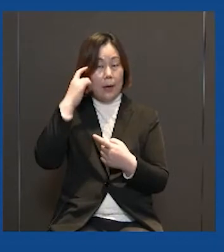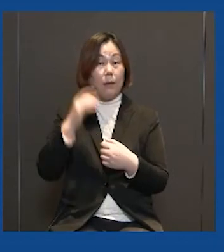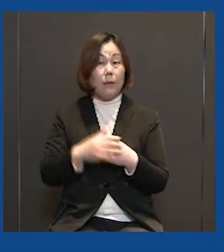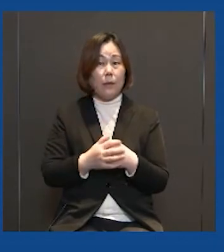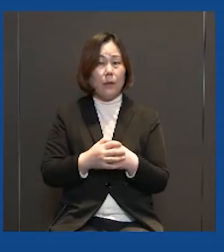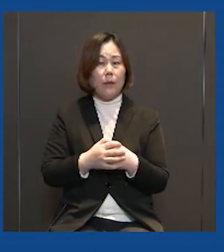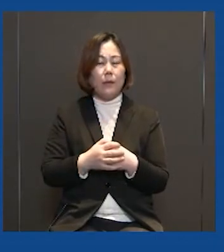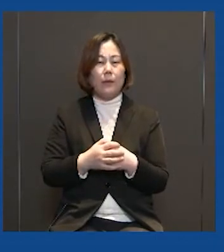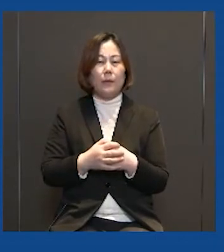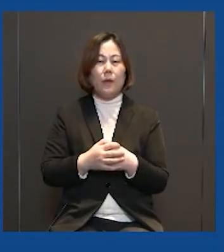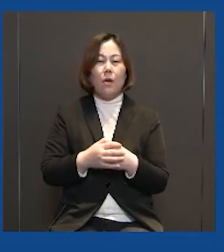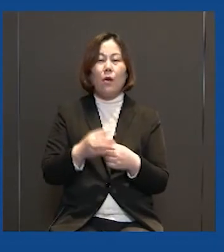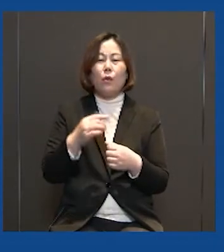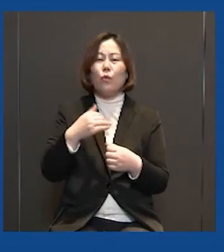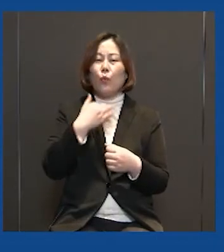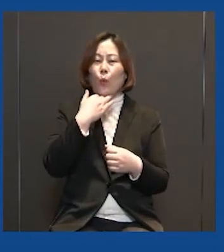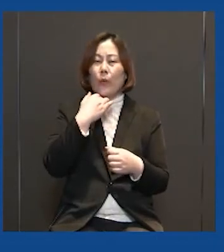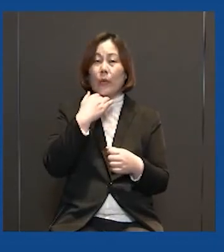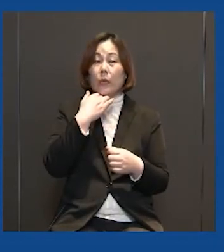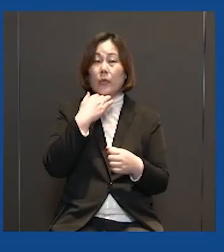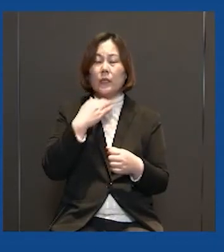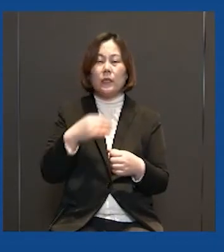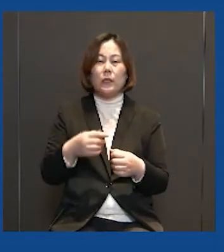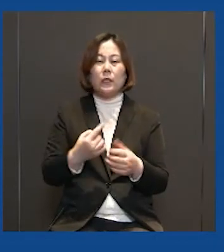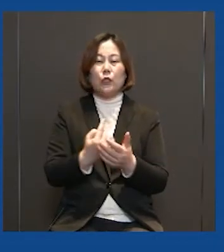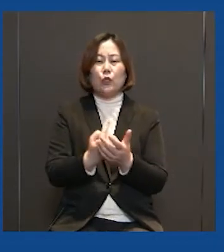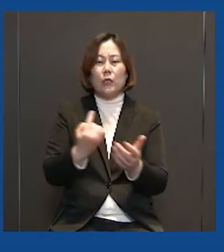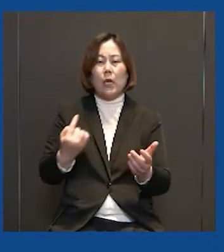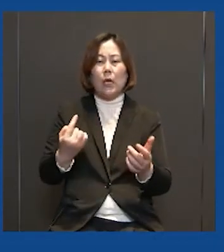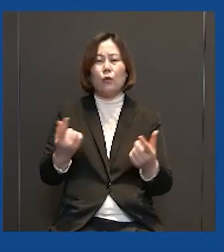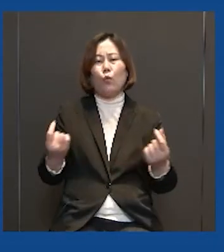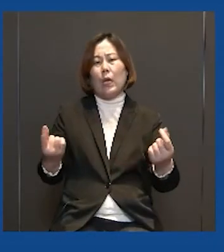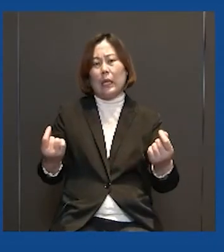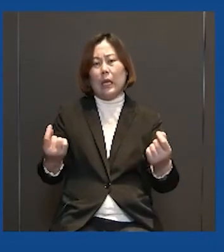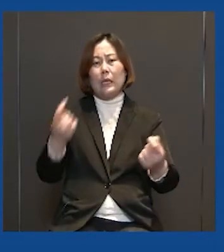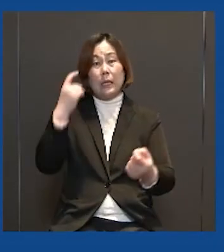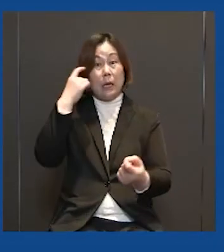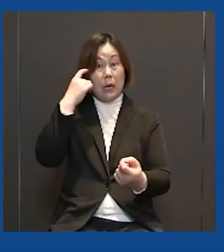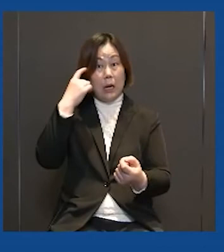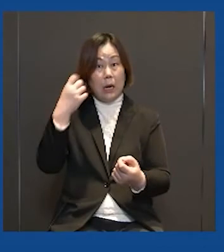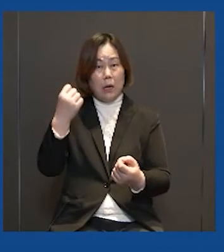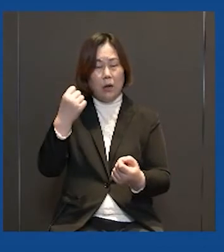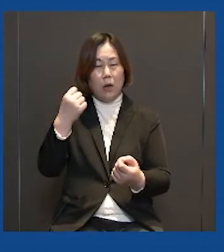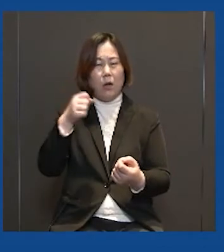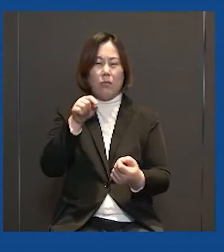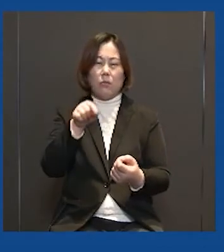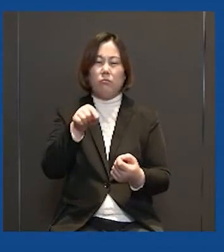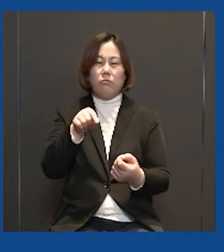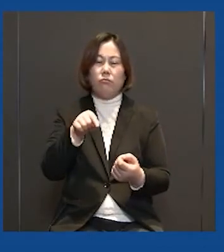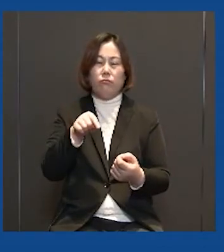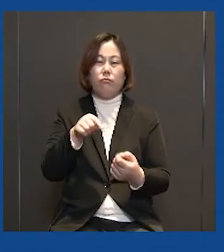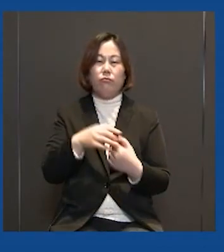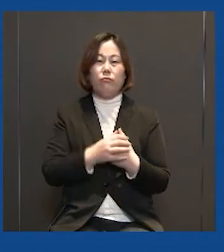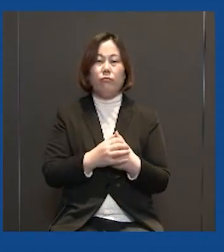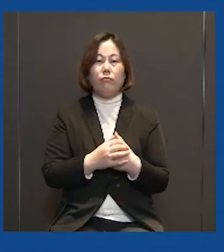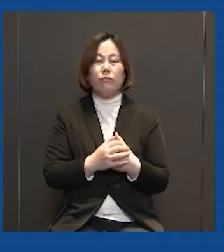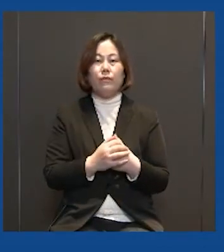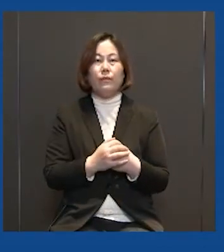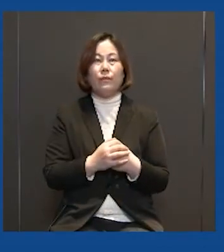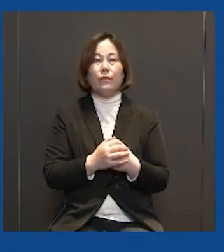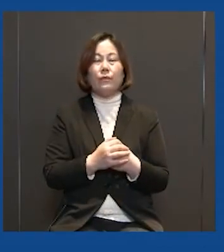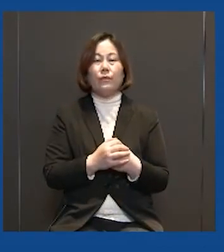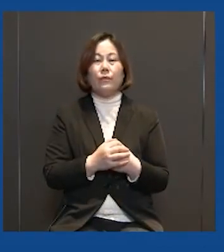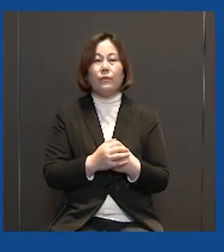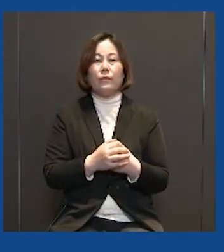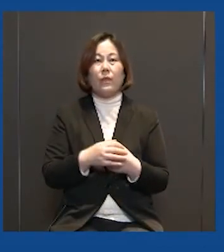thinking of older people as subjects to support, not as active agents of their own future. Although in many declarations we say it,